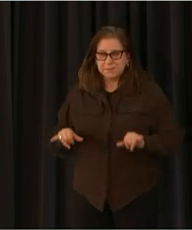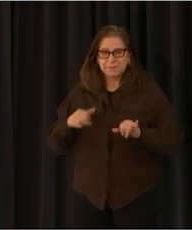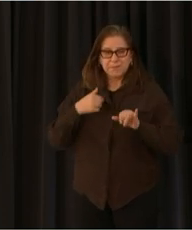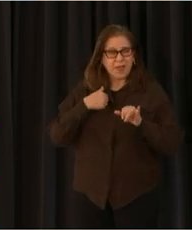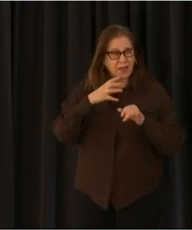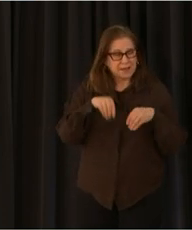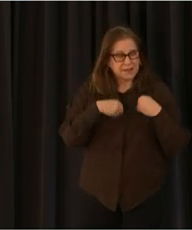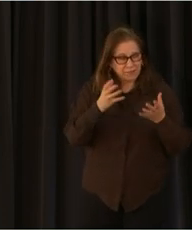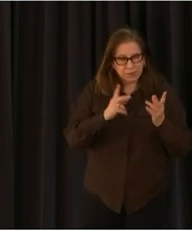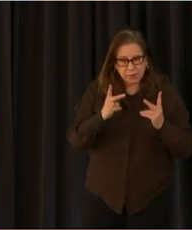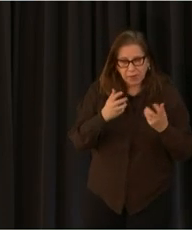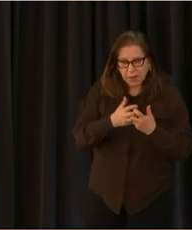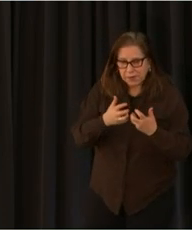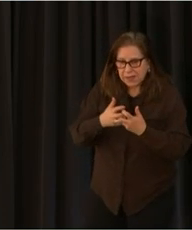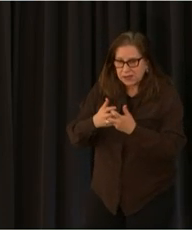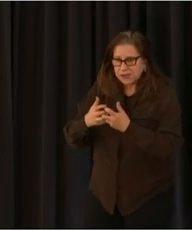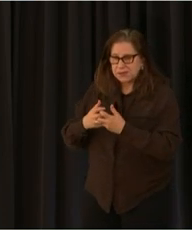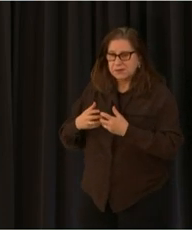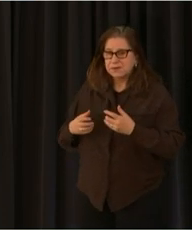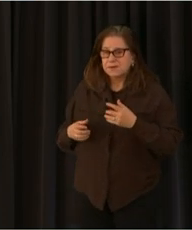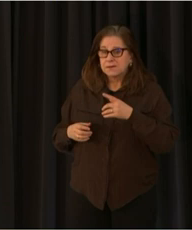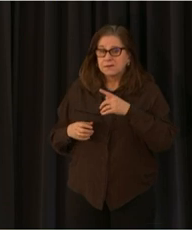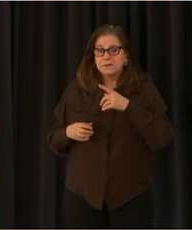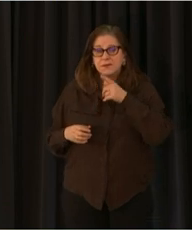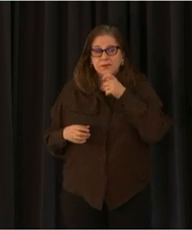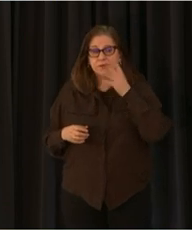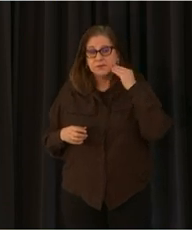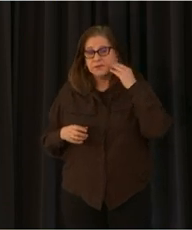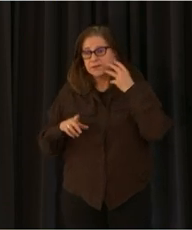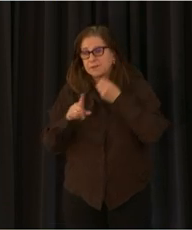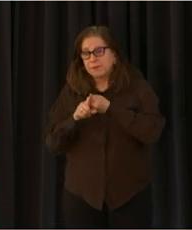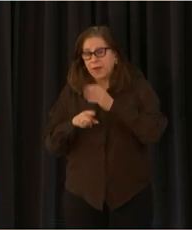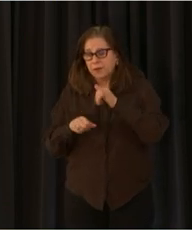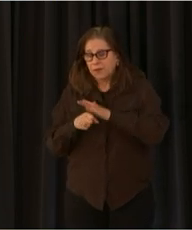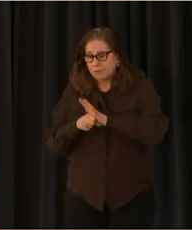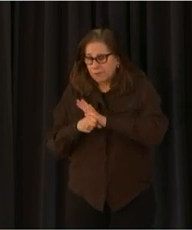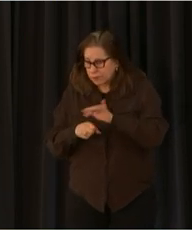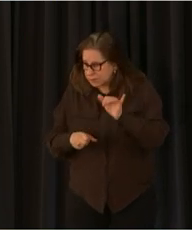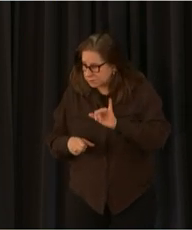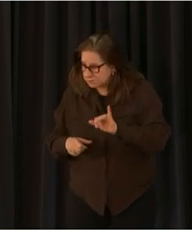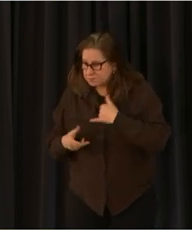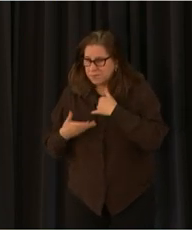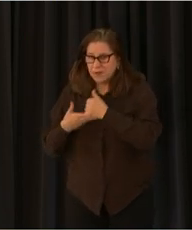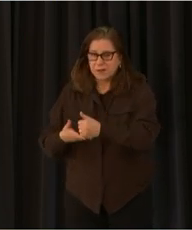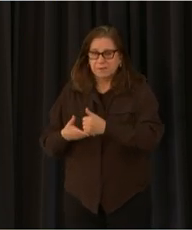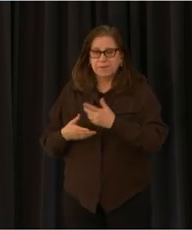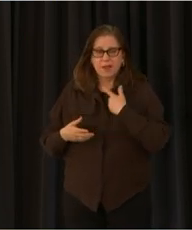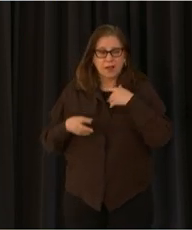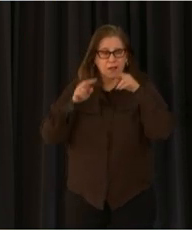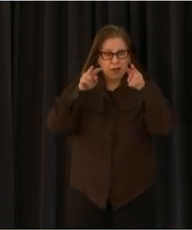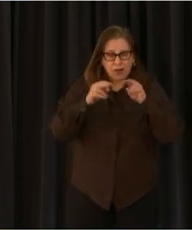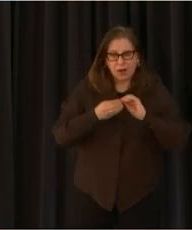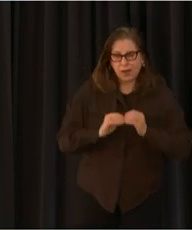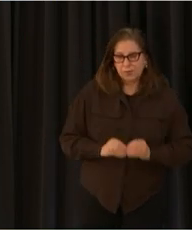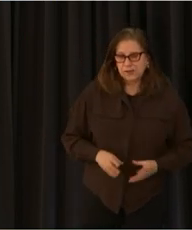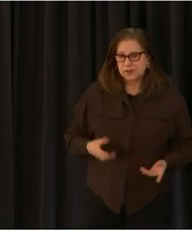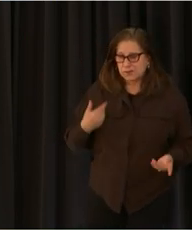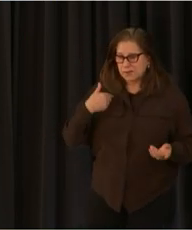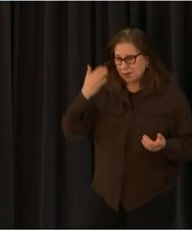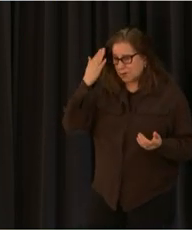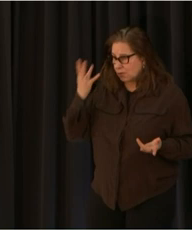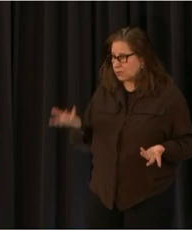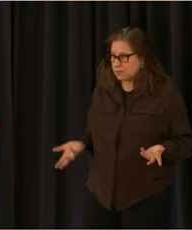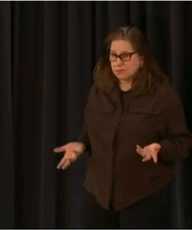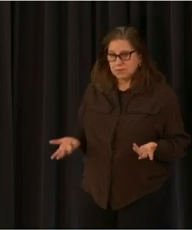accommodate people who need help because they've been impacted by COVID. So when I look at those numbers, I know that we've